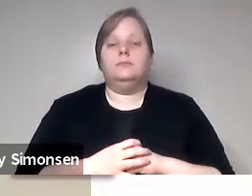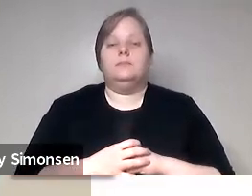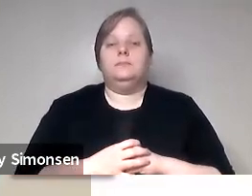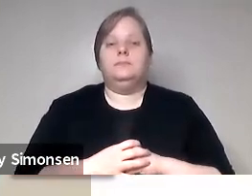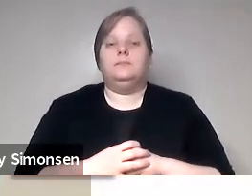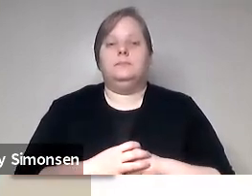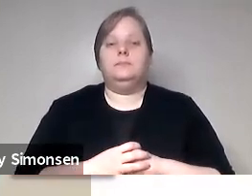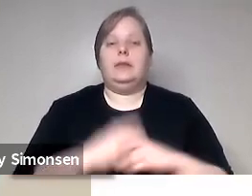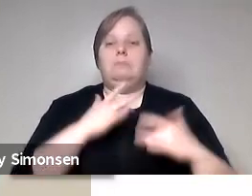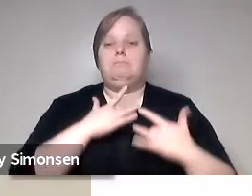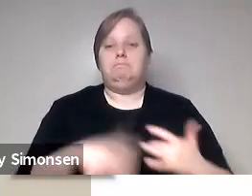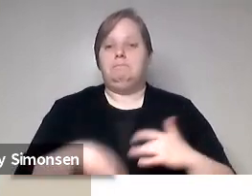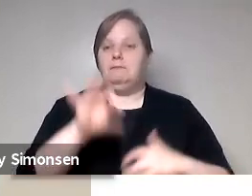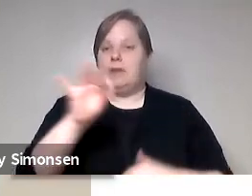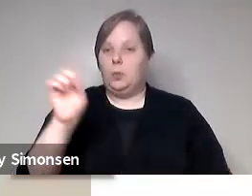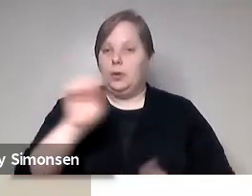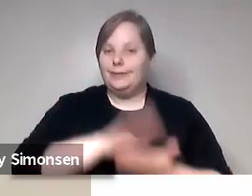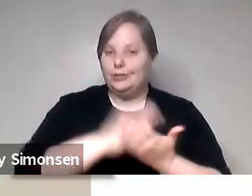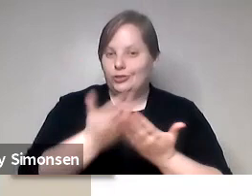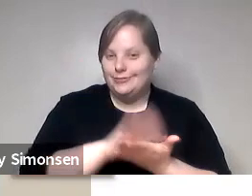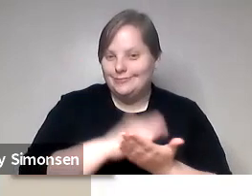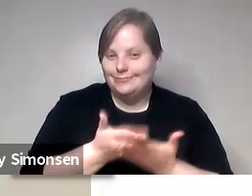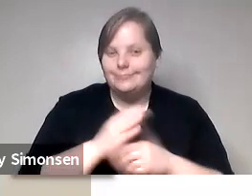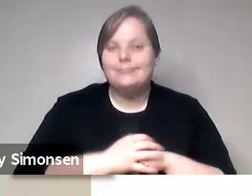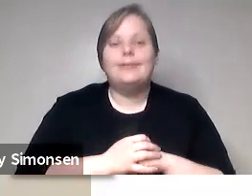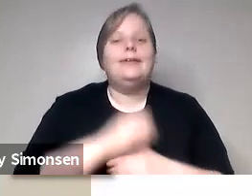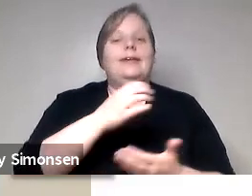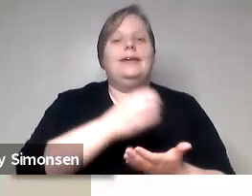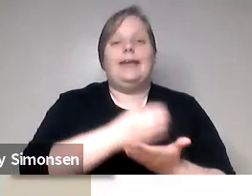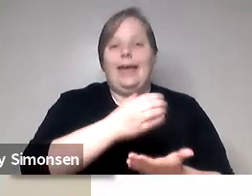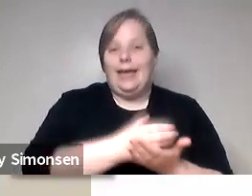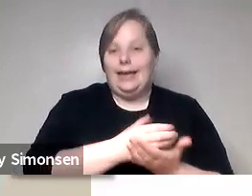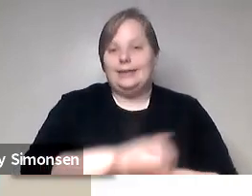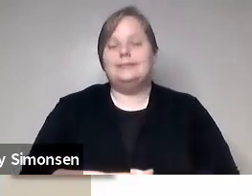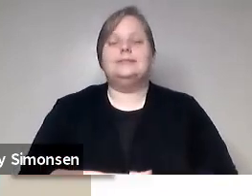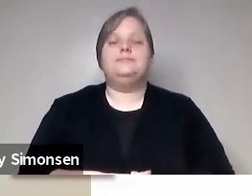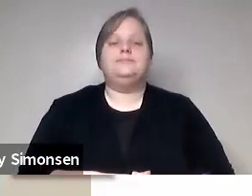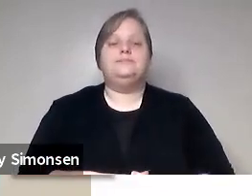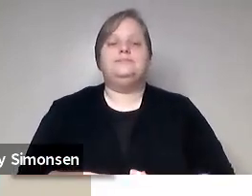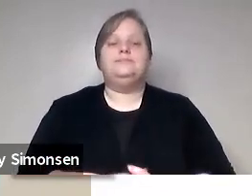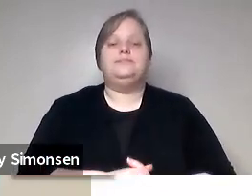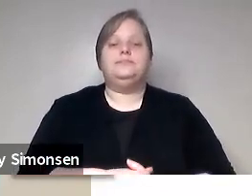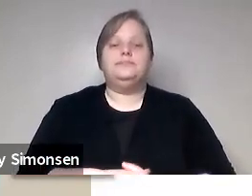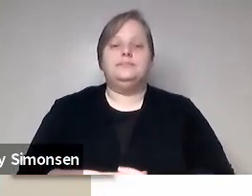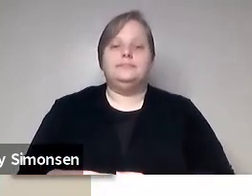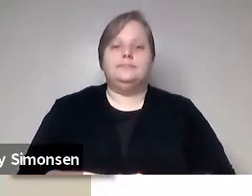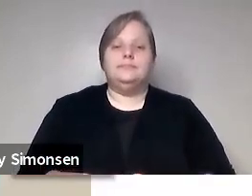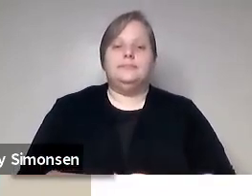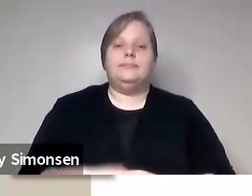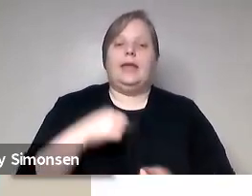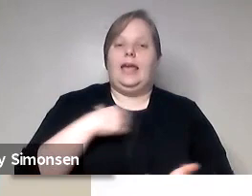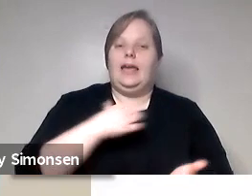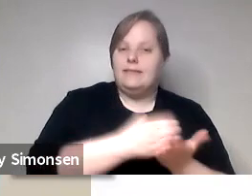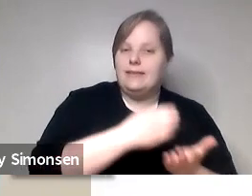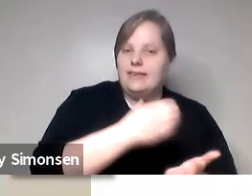the kitchen. Canned goods. And I have canned goods,